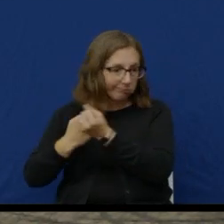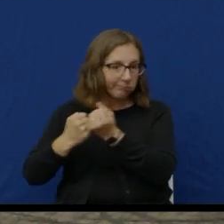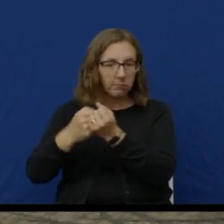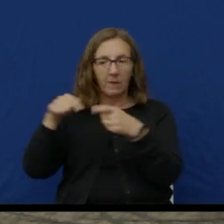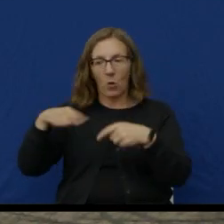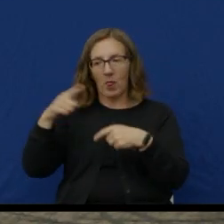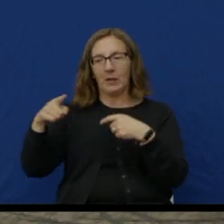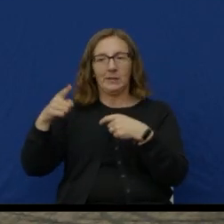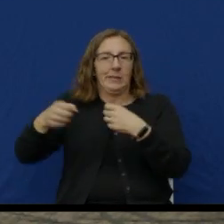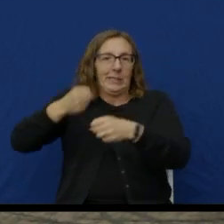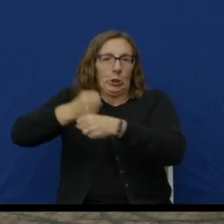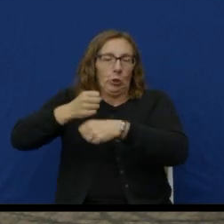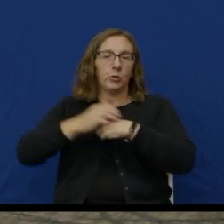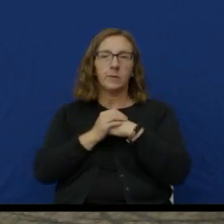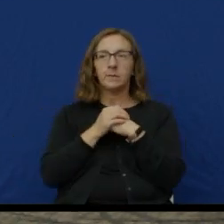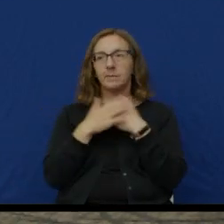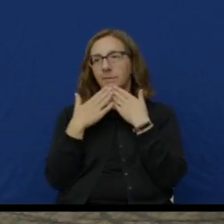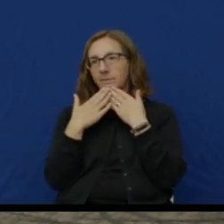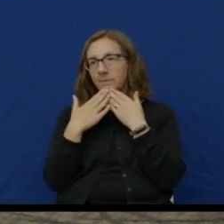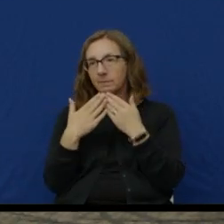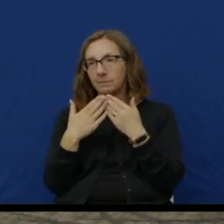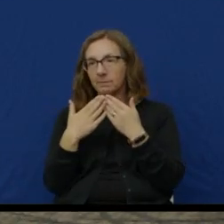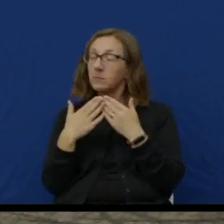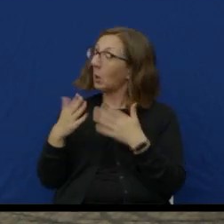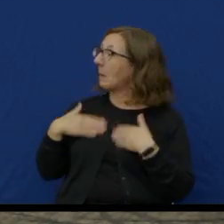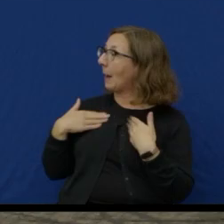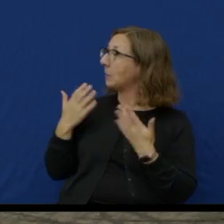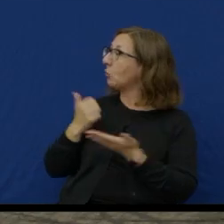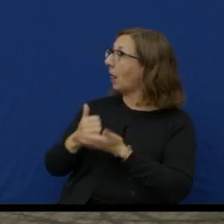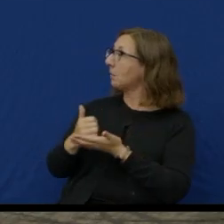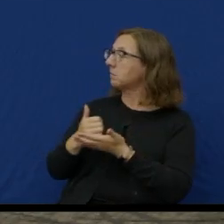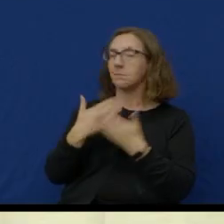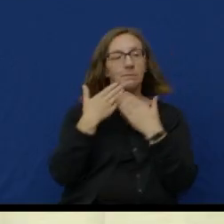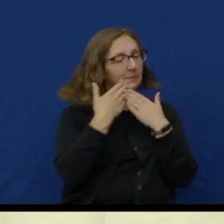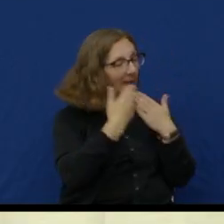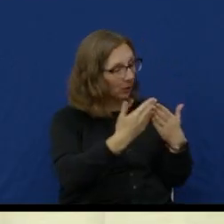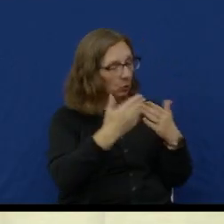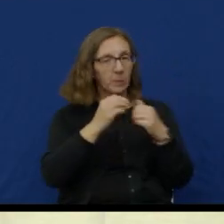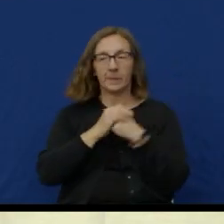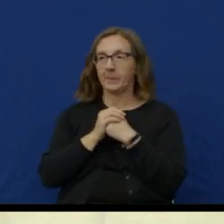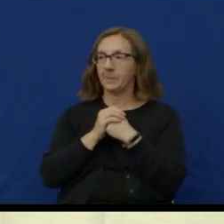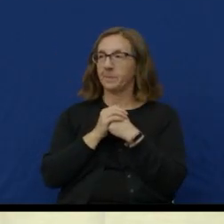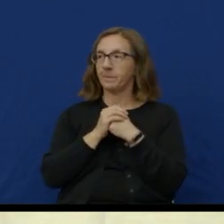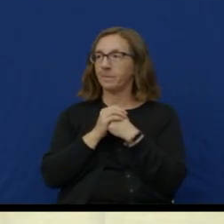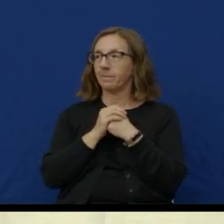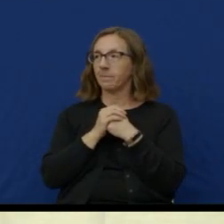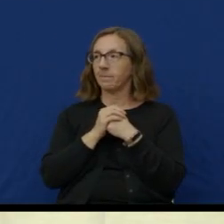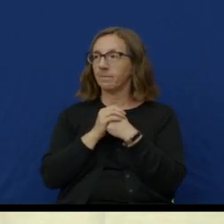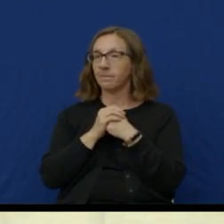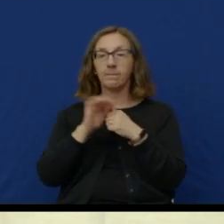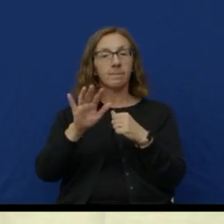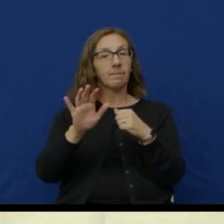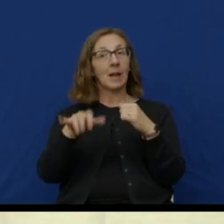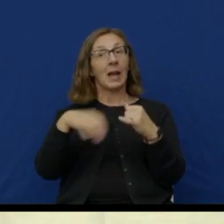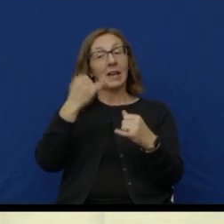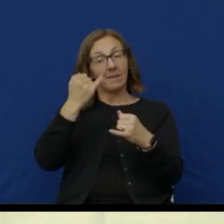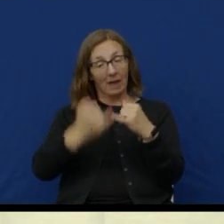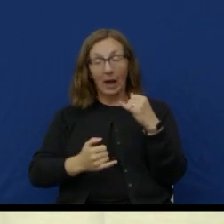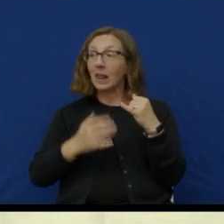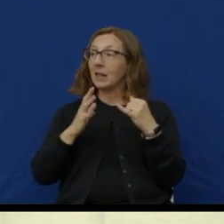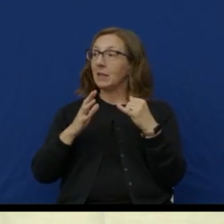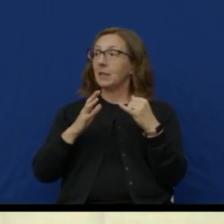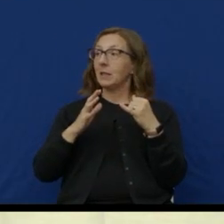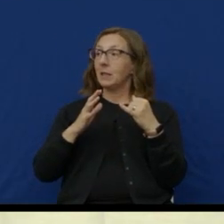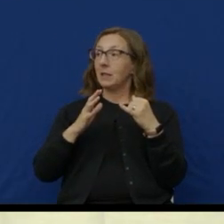upcoming school year. So thank you both. Welcome, glad to help. Thank you. And finally, Madam Chair, I just,